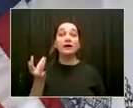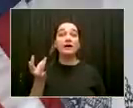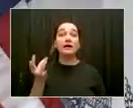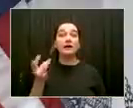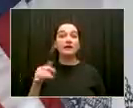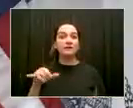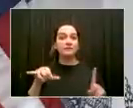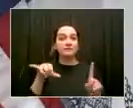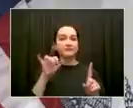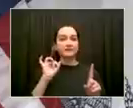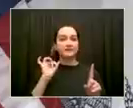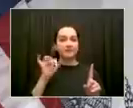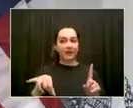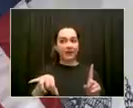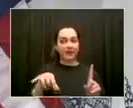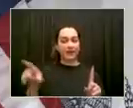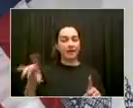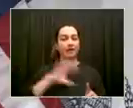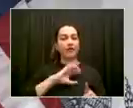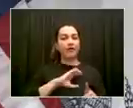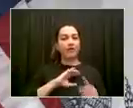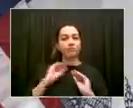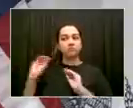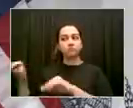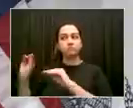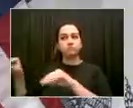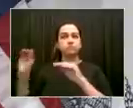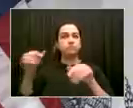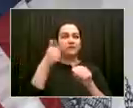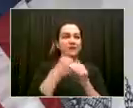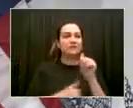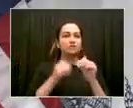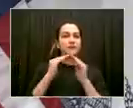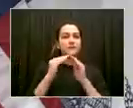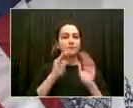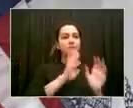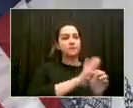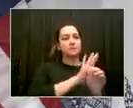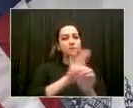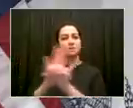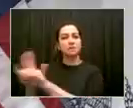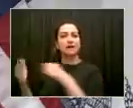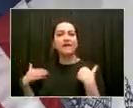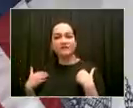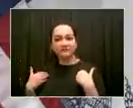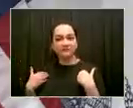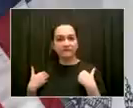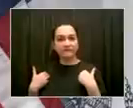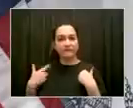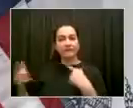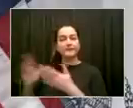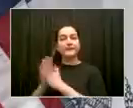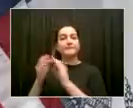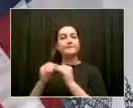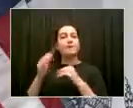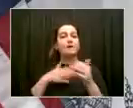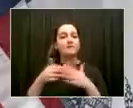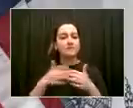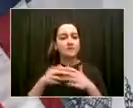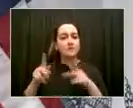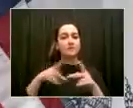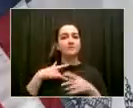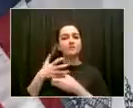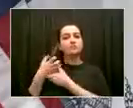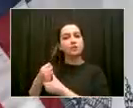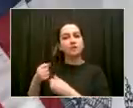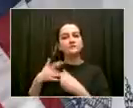2021 has proven to be safer than February 2020. We want to keep deepening this effort throughout the year.